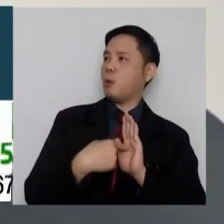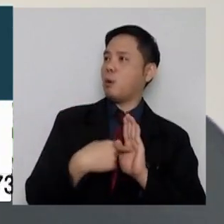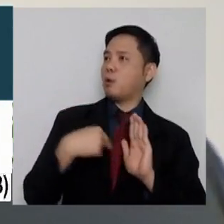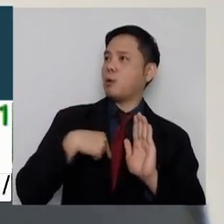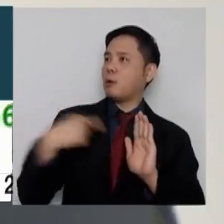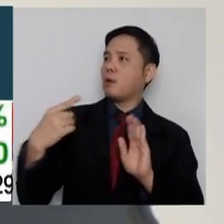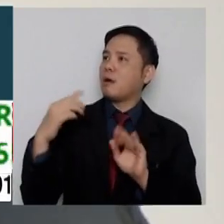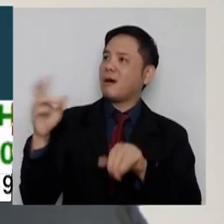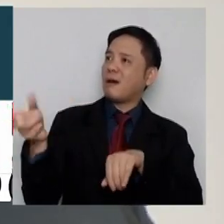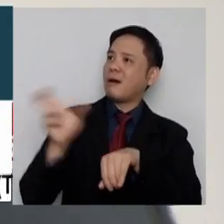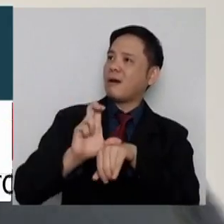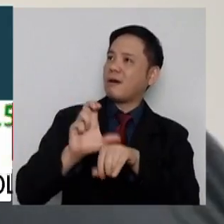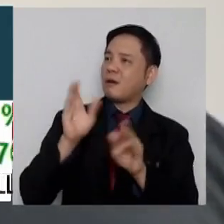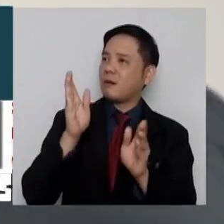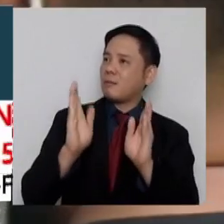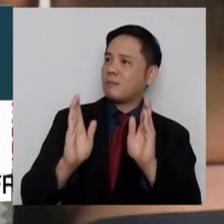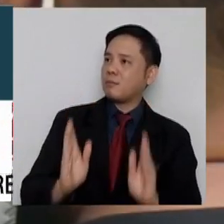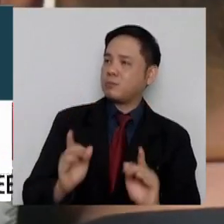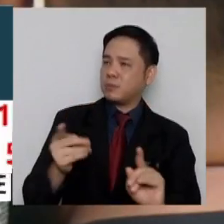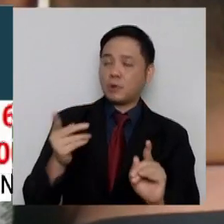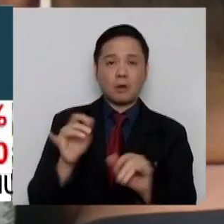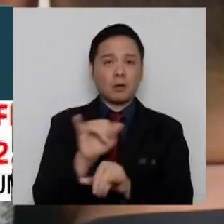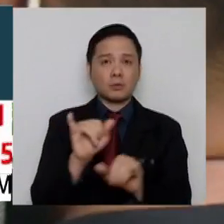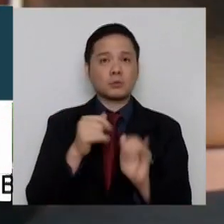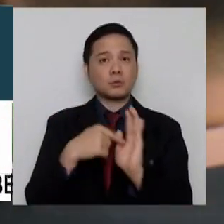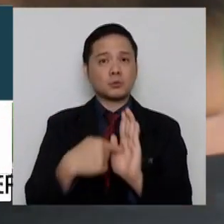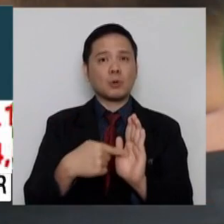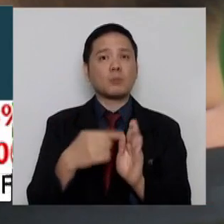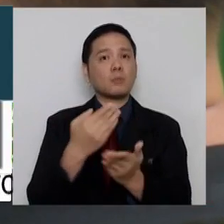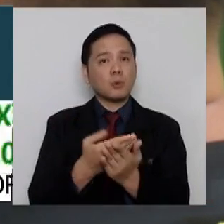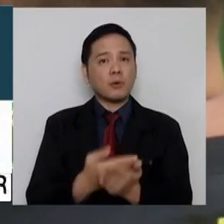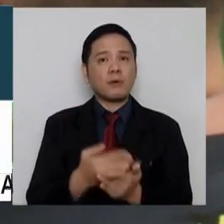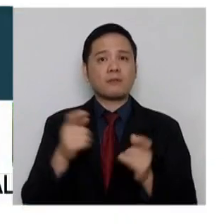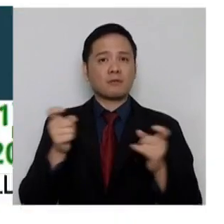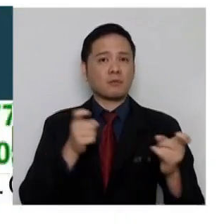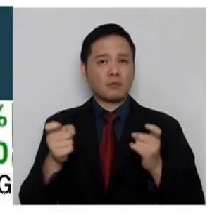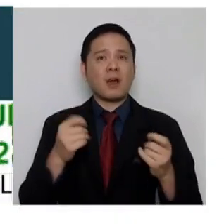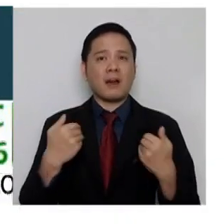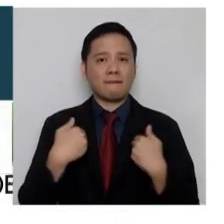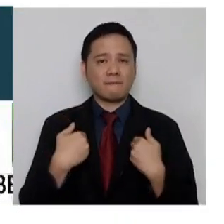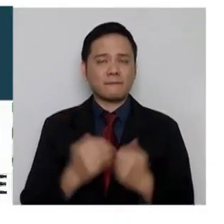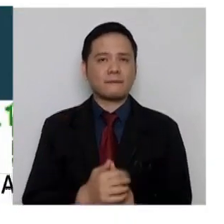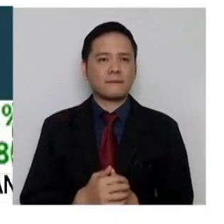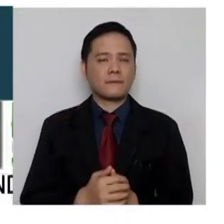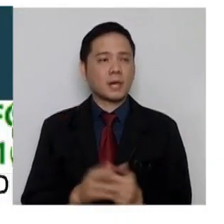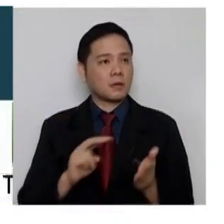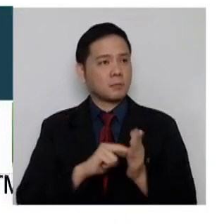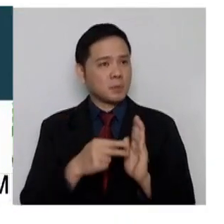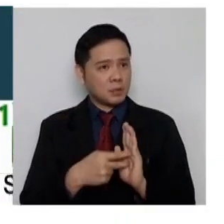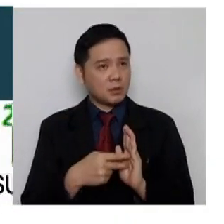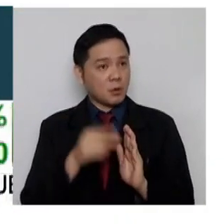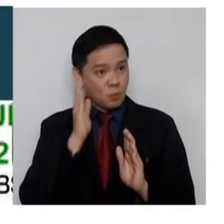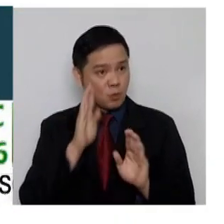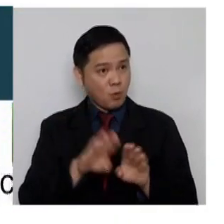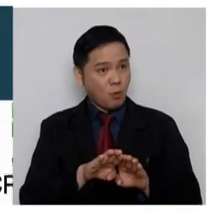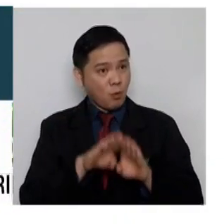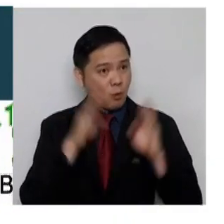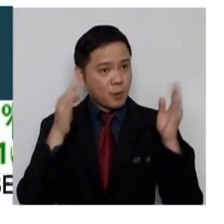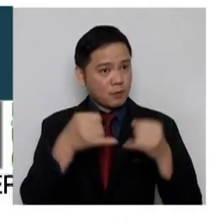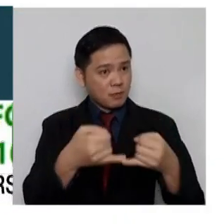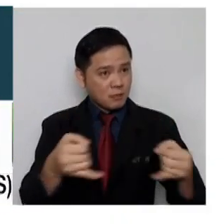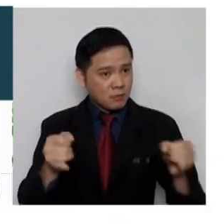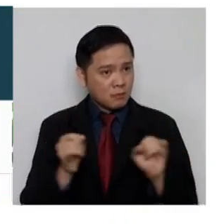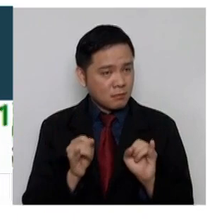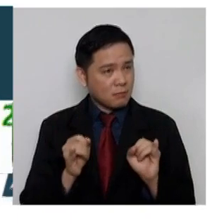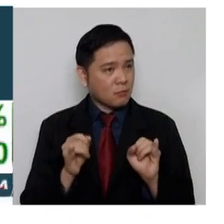situation is under control as of this moment. Carmina. Will it necessarily mean that you're going to open up the borders?